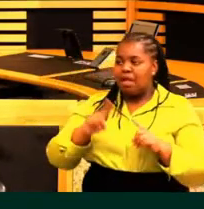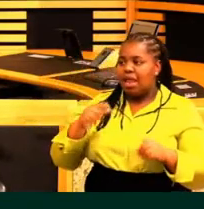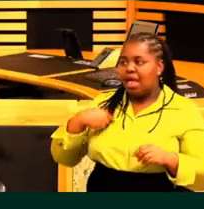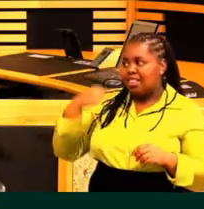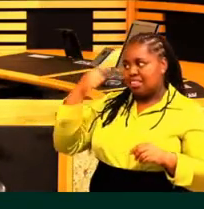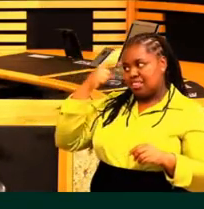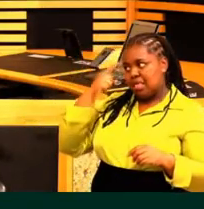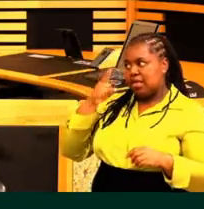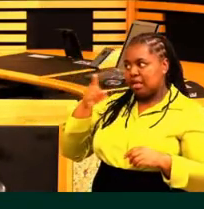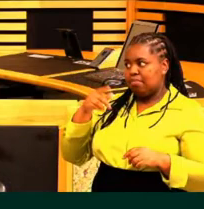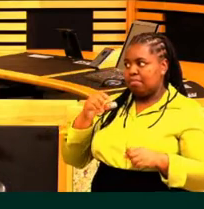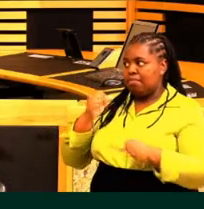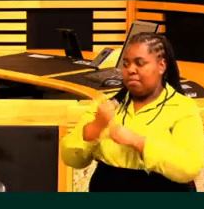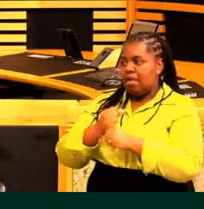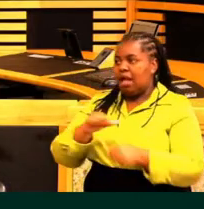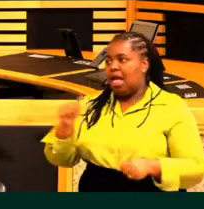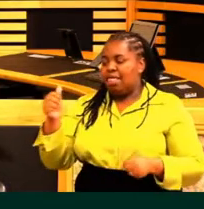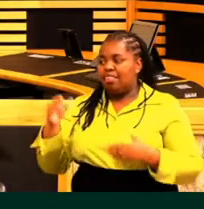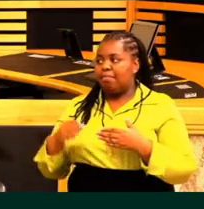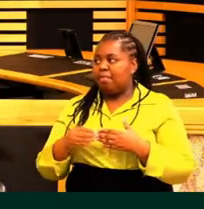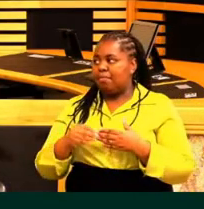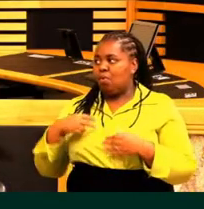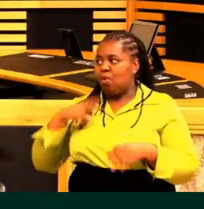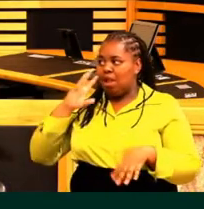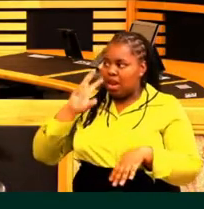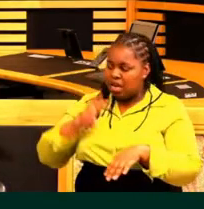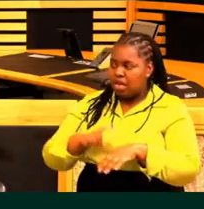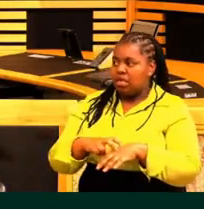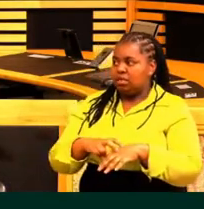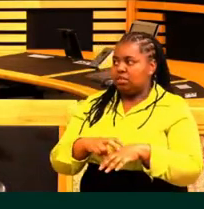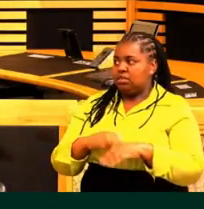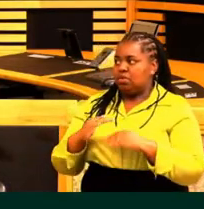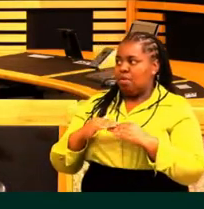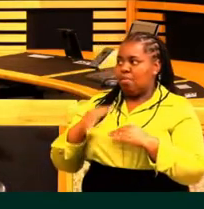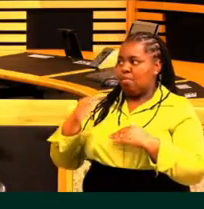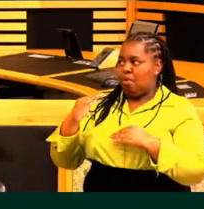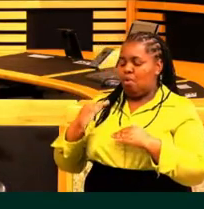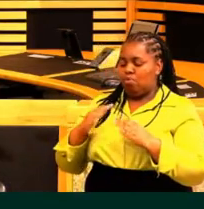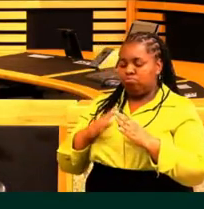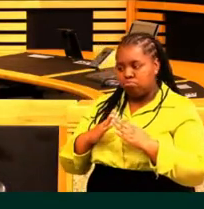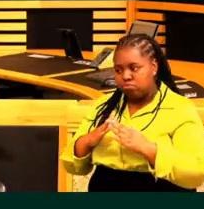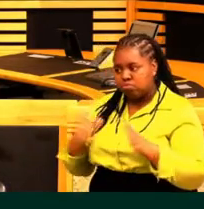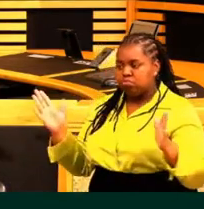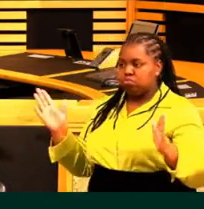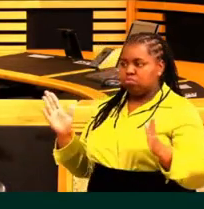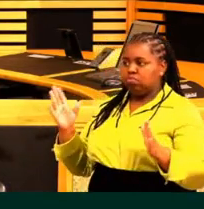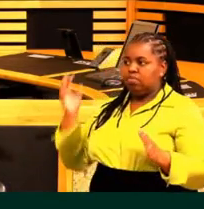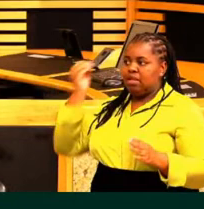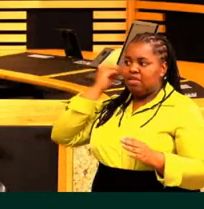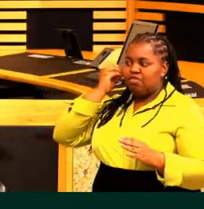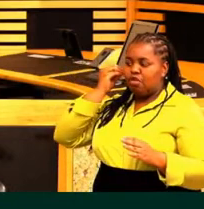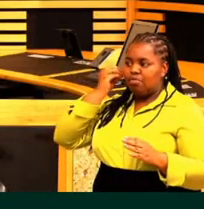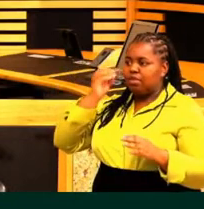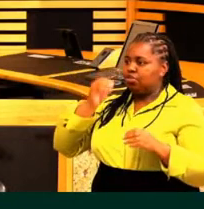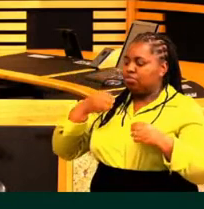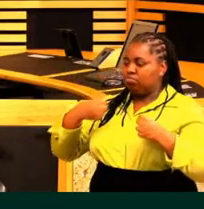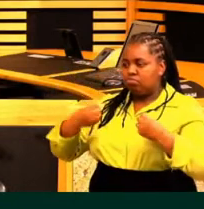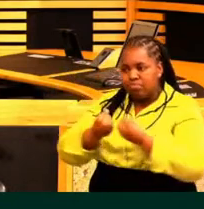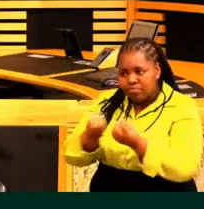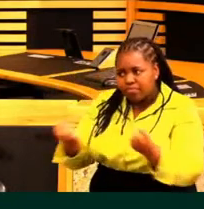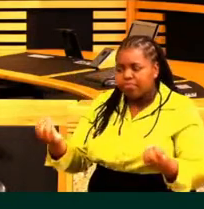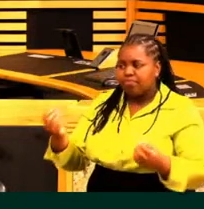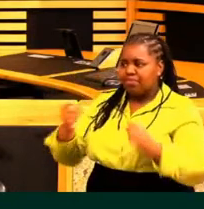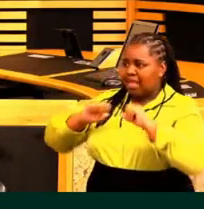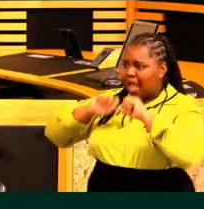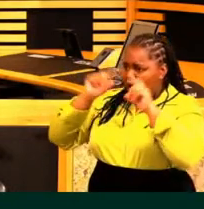there was a call made by other members that we need to be more robust on information destination the